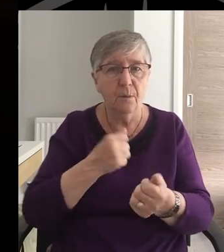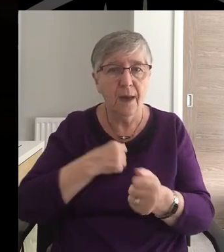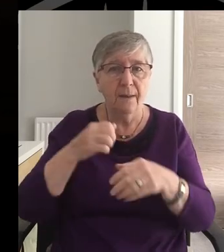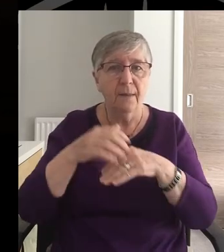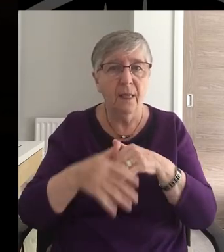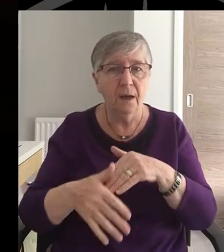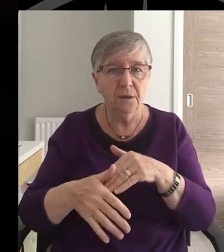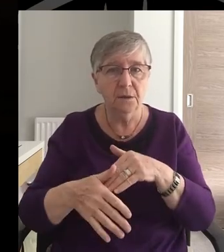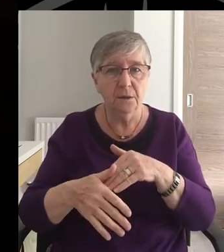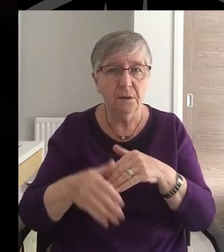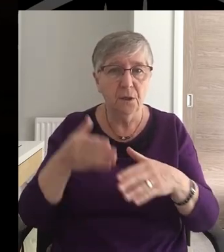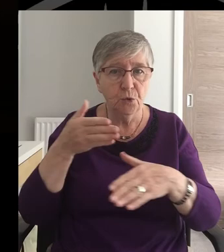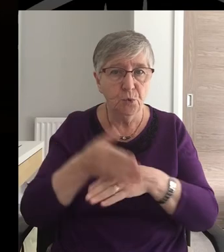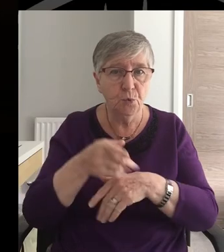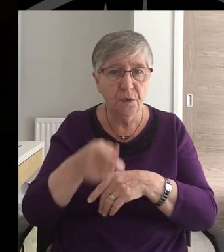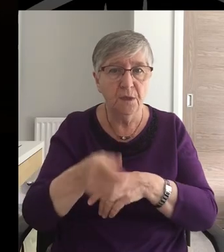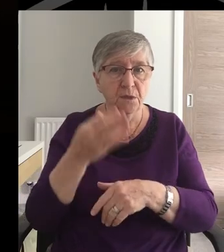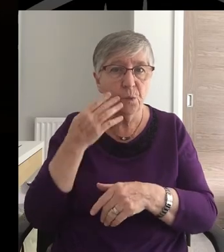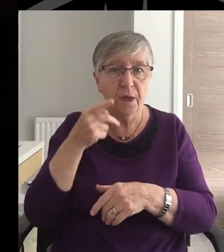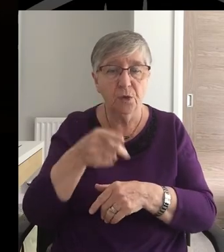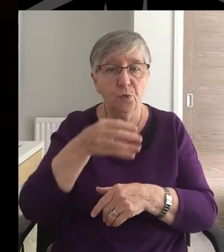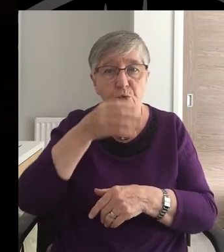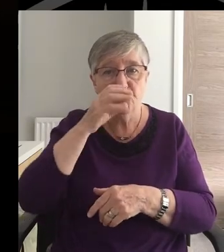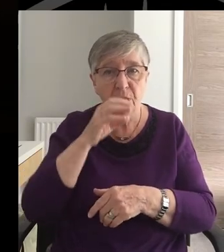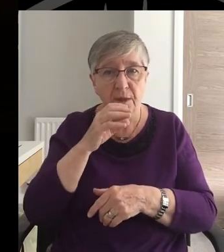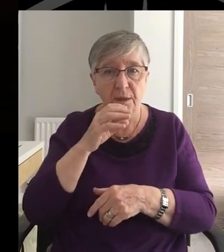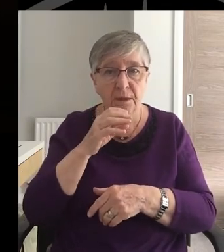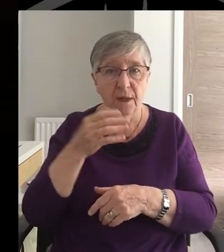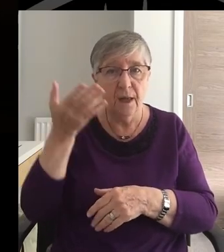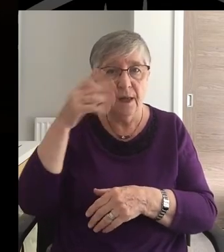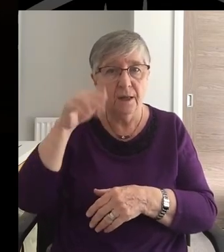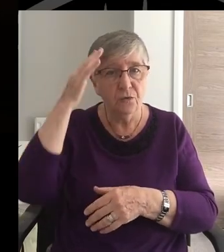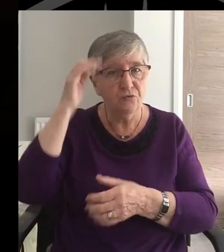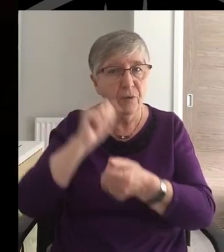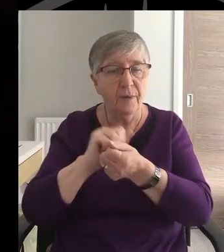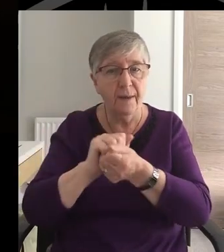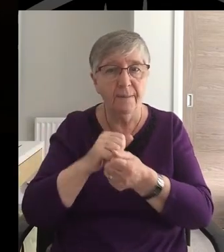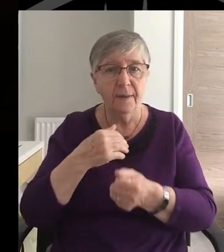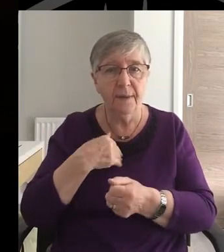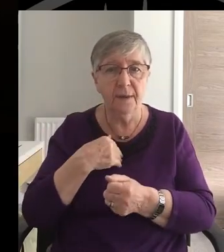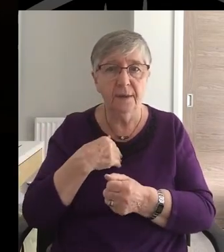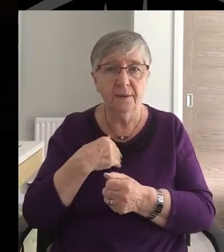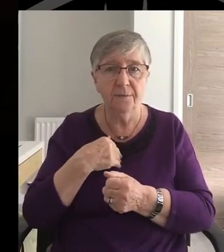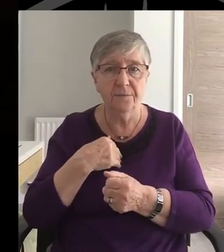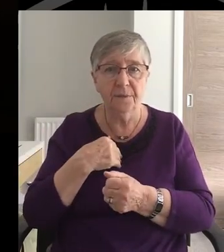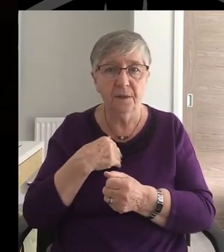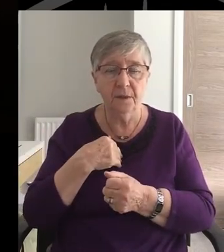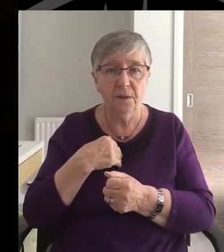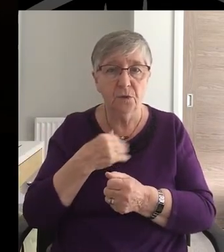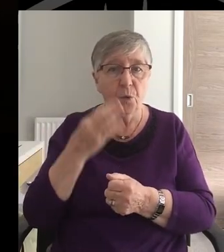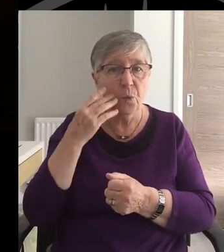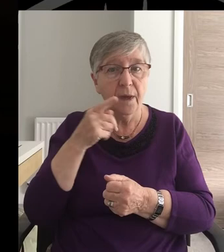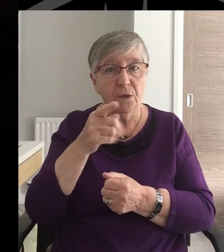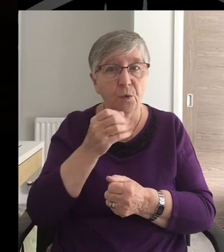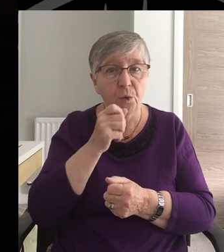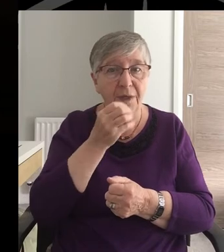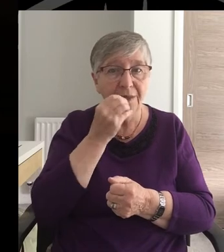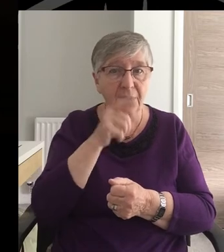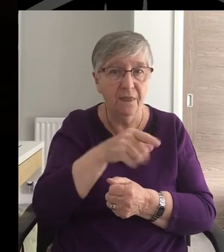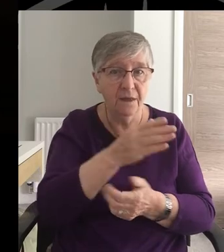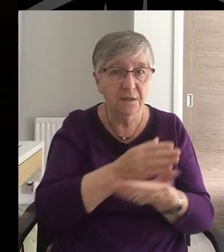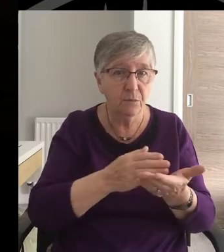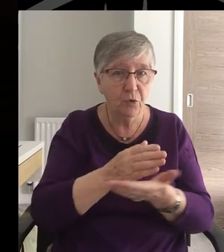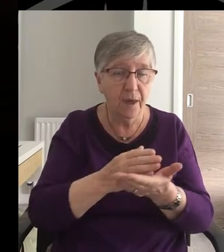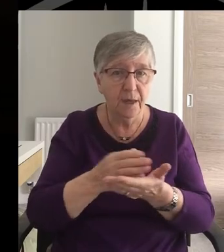Do this whenever you drink it In remembrance of me For whenever you eat this bread